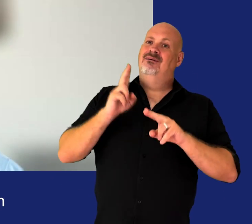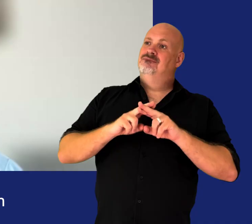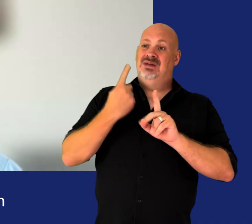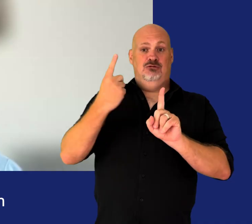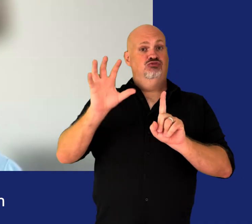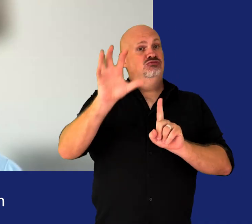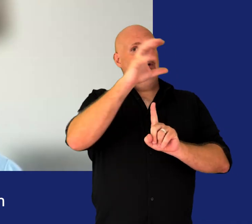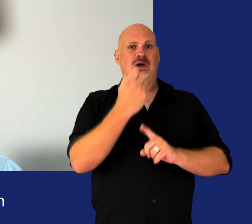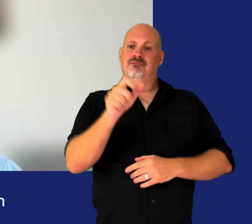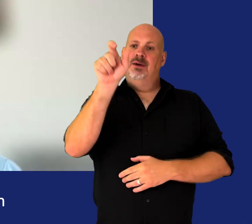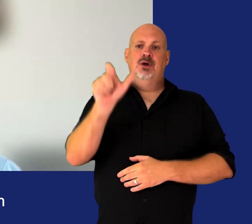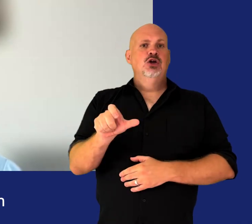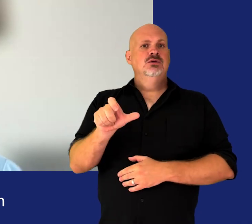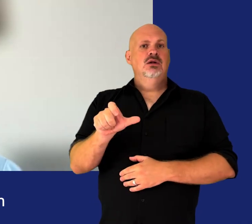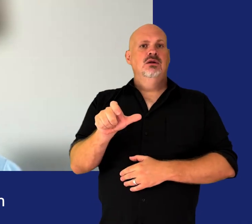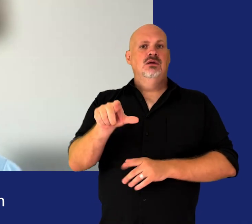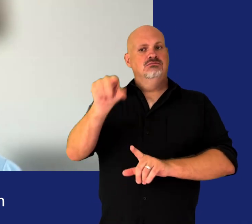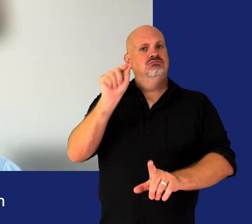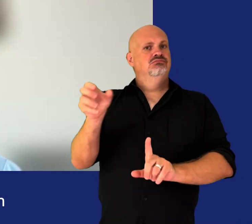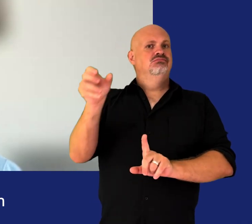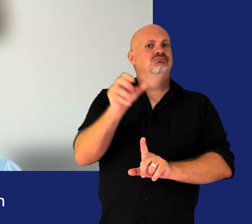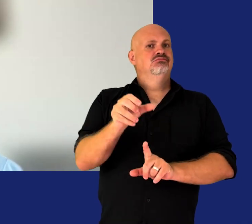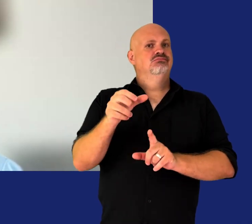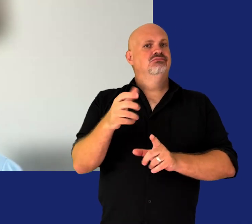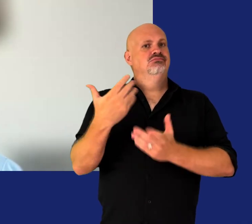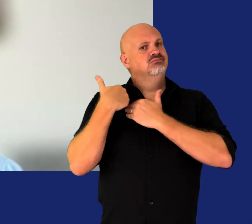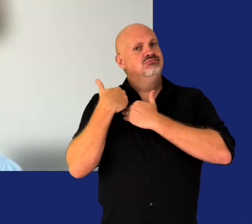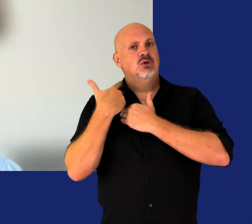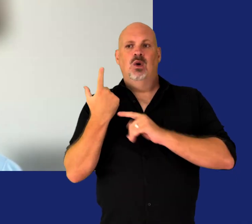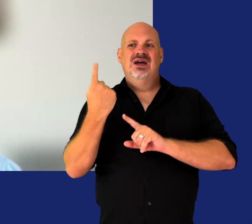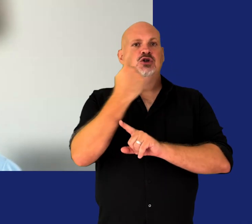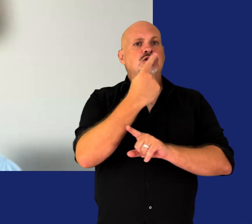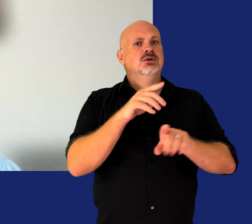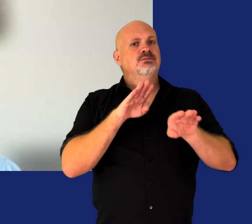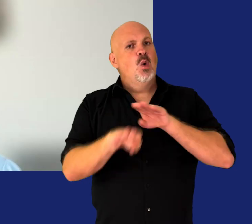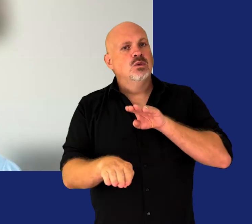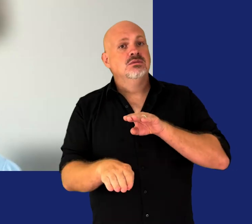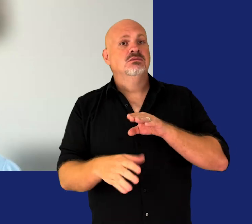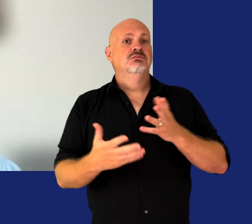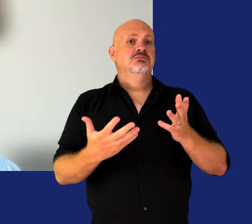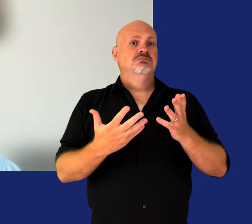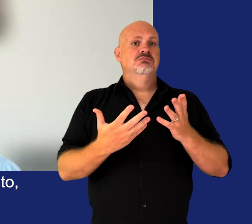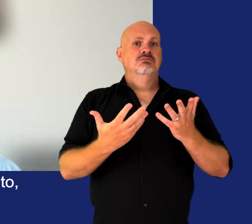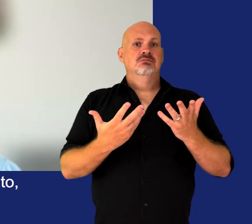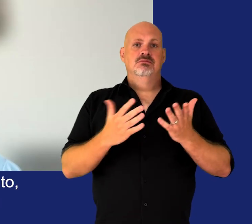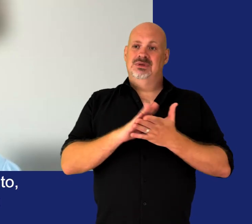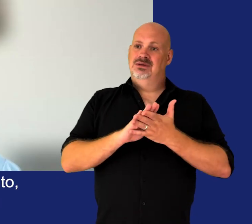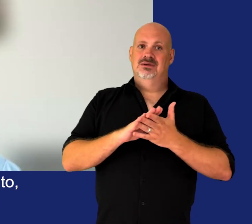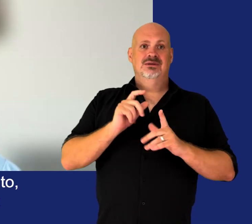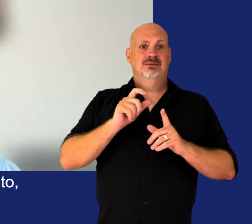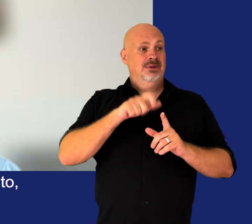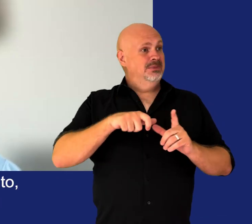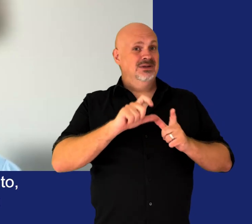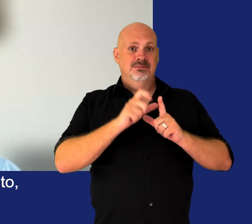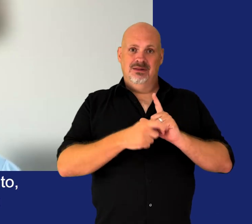there was an appointed person in each region for maybe each sport that people